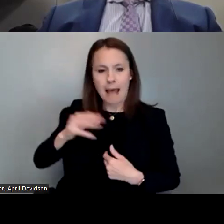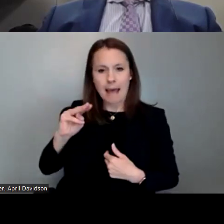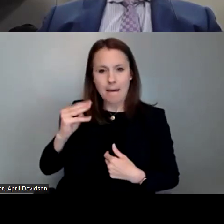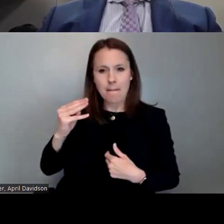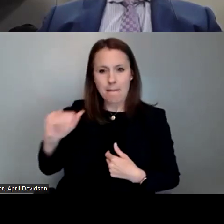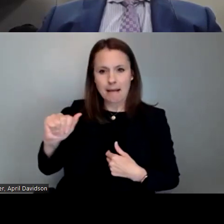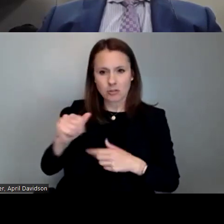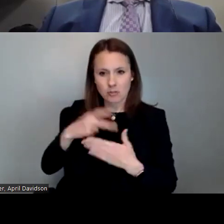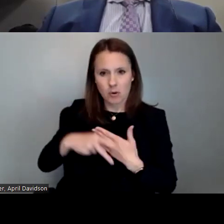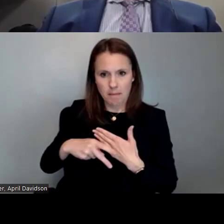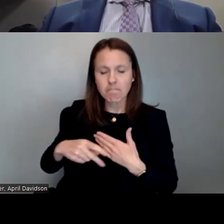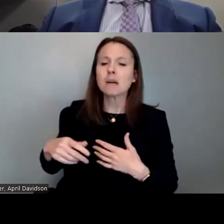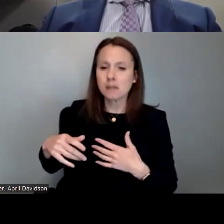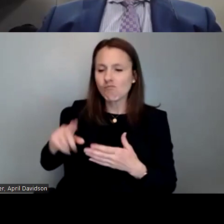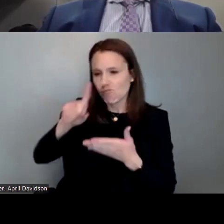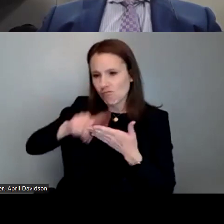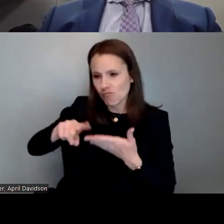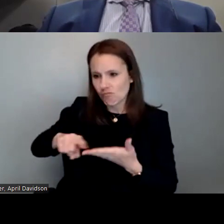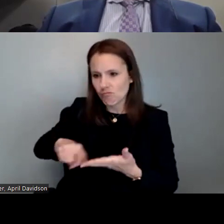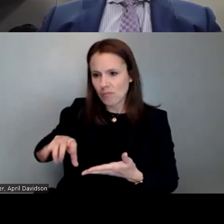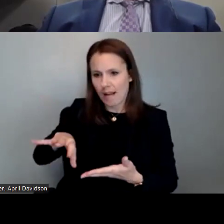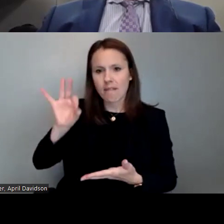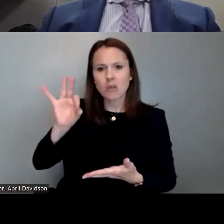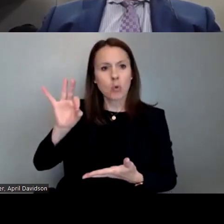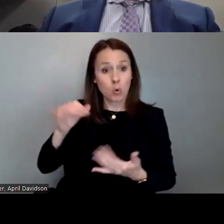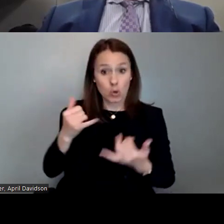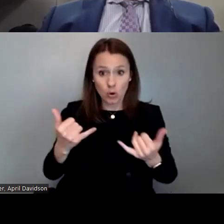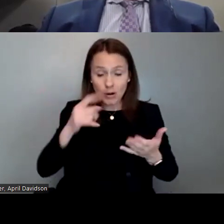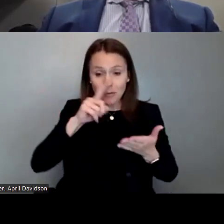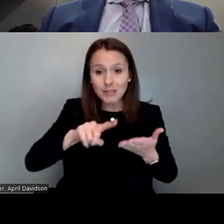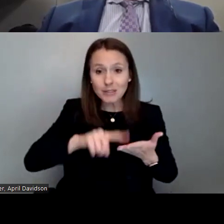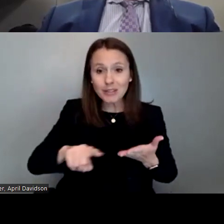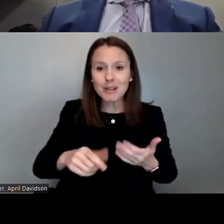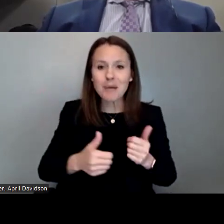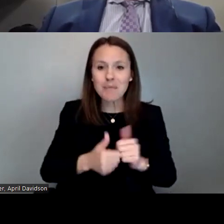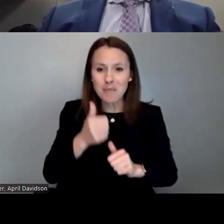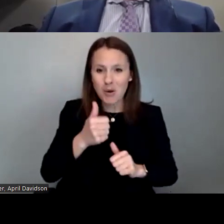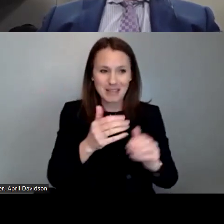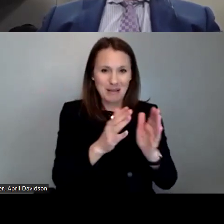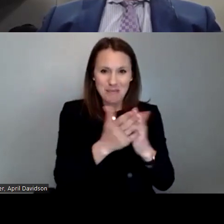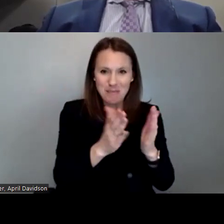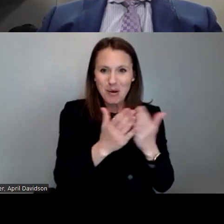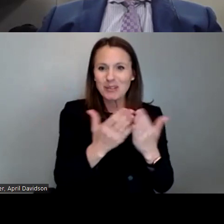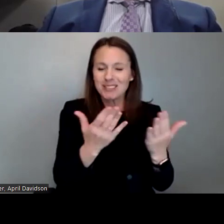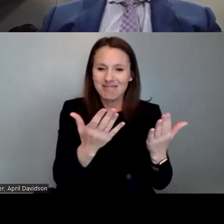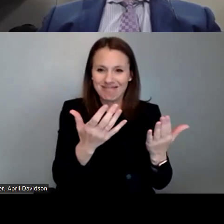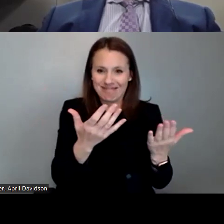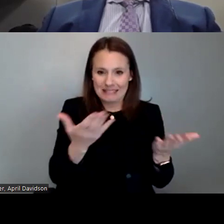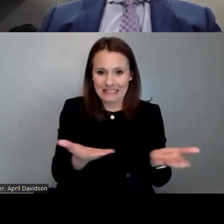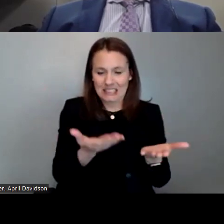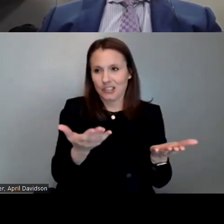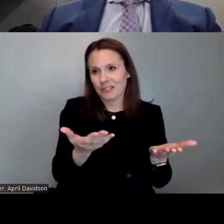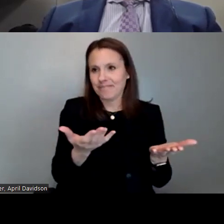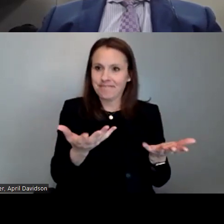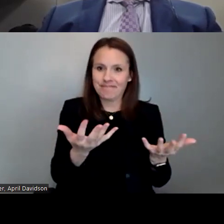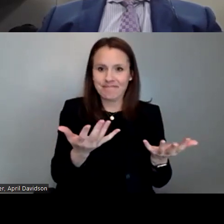I found out that the research that is currently being conducted is mostly on literature that are,